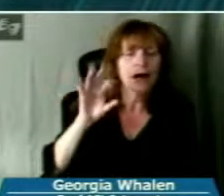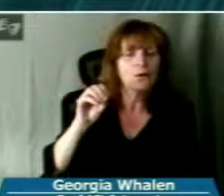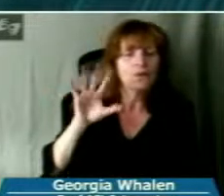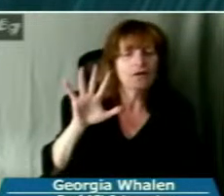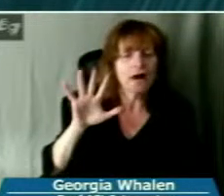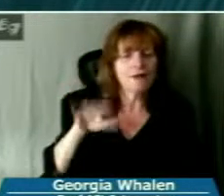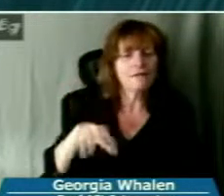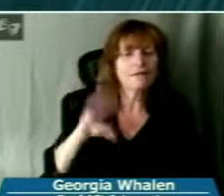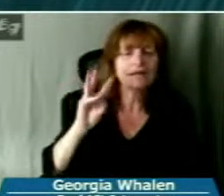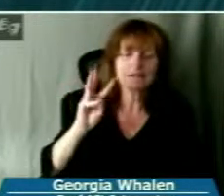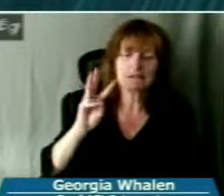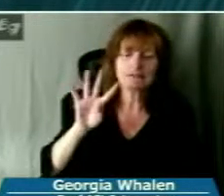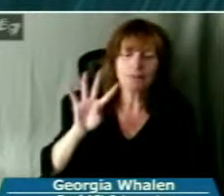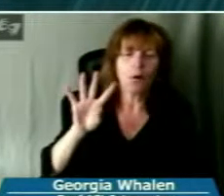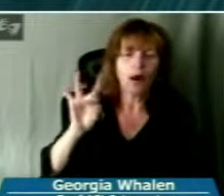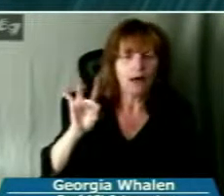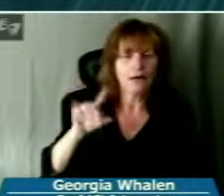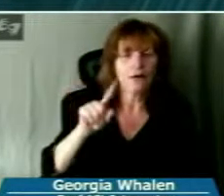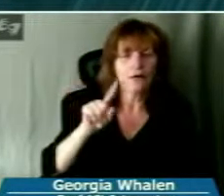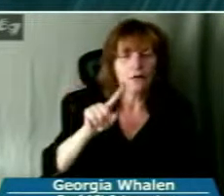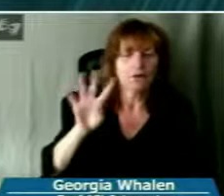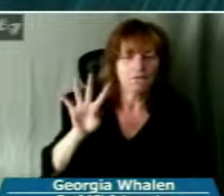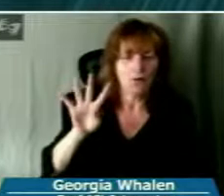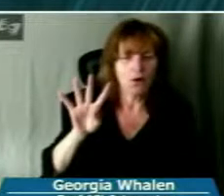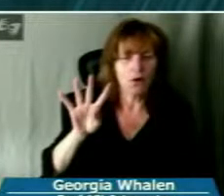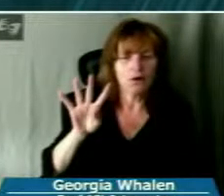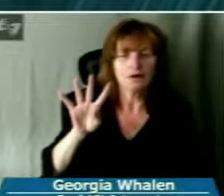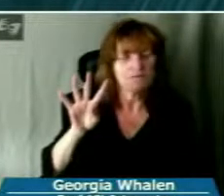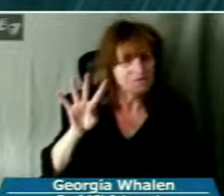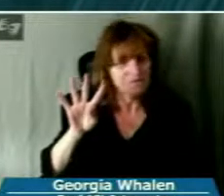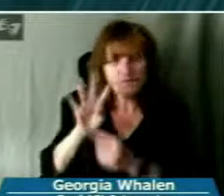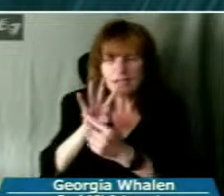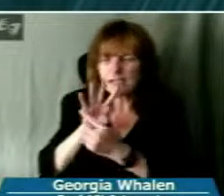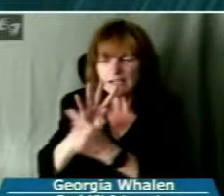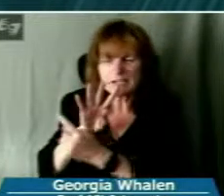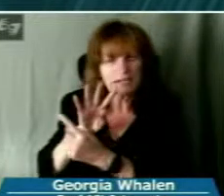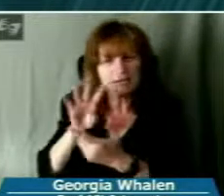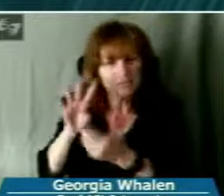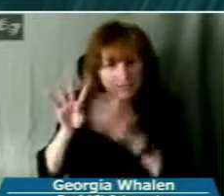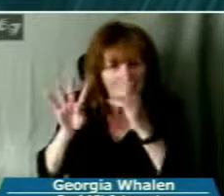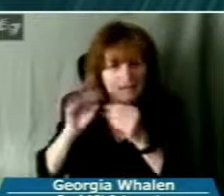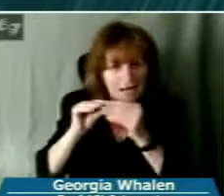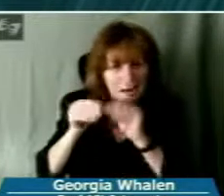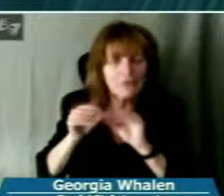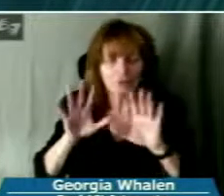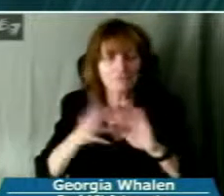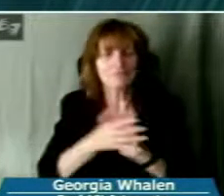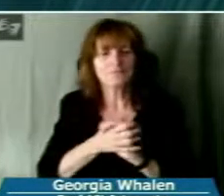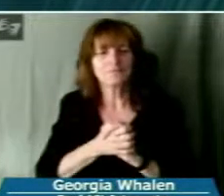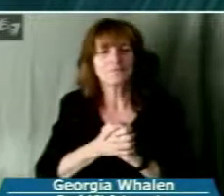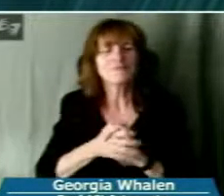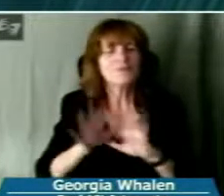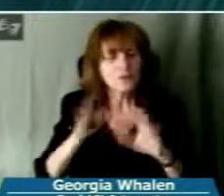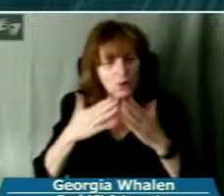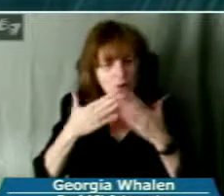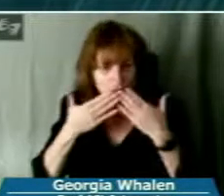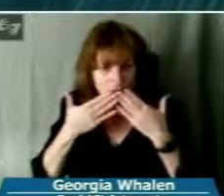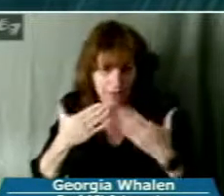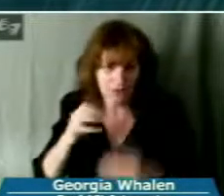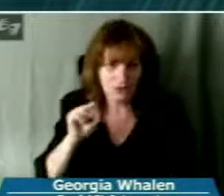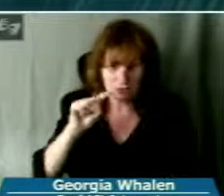905-648-1433. And a thank you goes out to everyone at St. John's for giving Mission Services a helping hand. So well done.